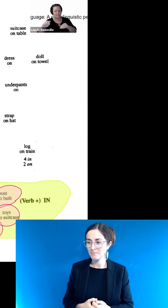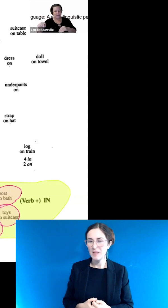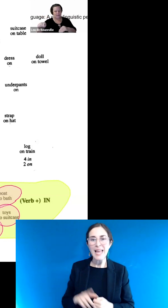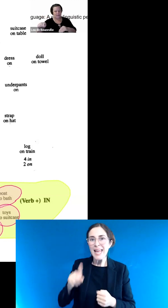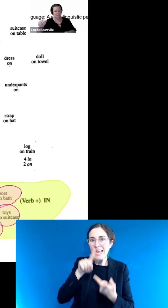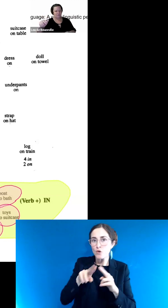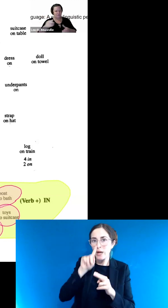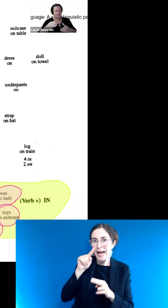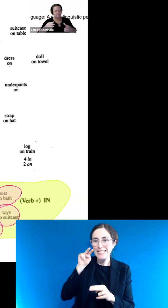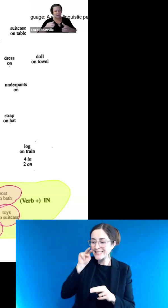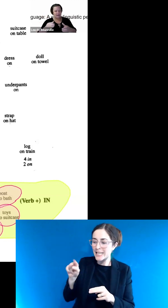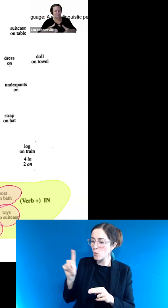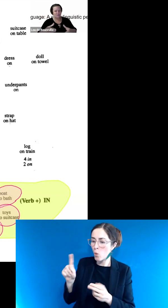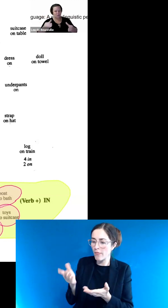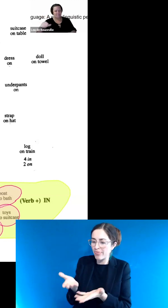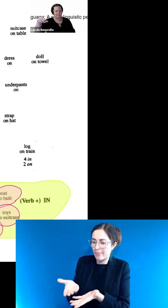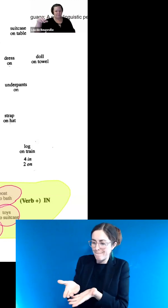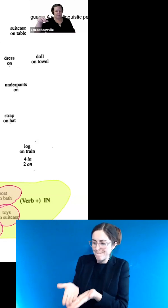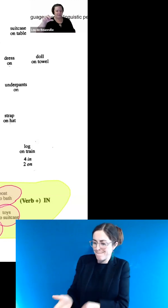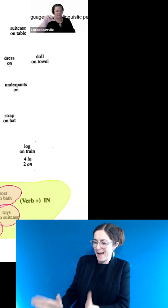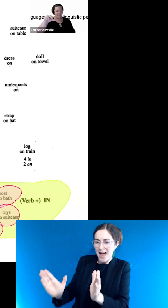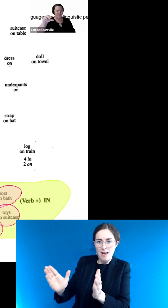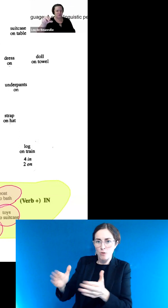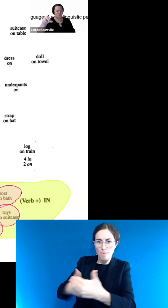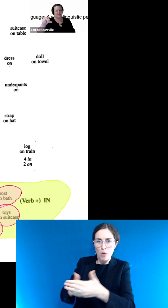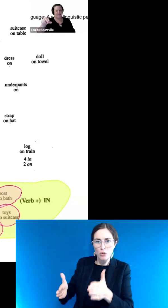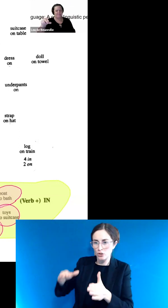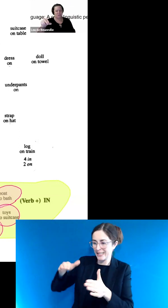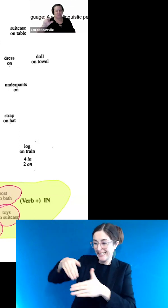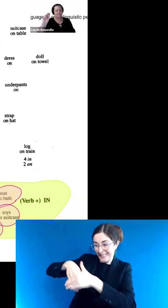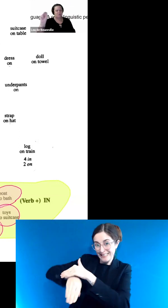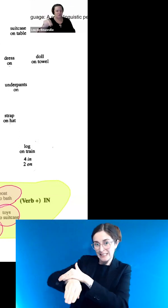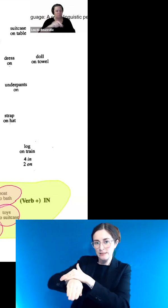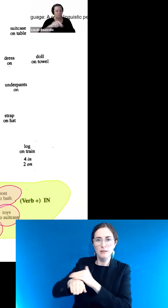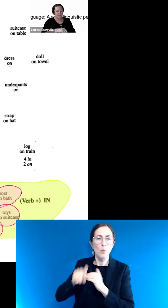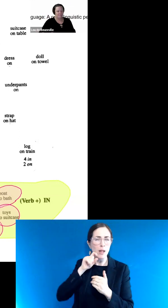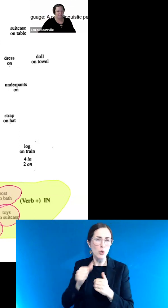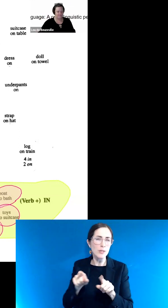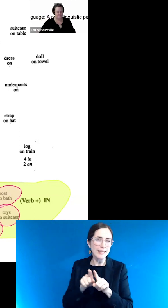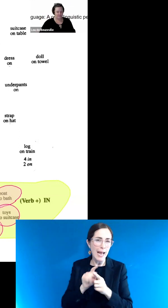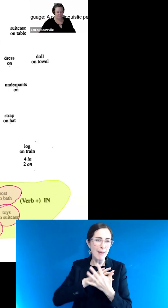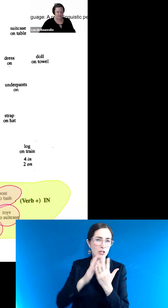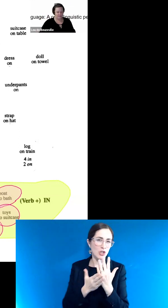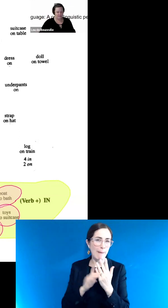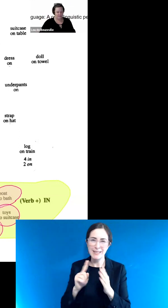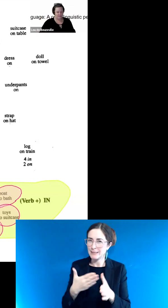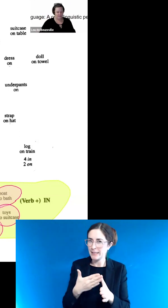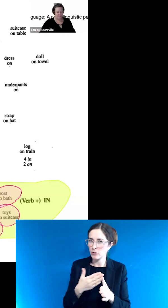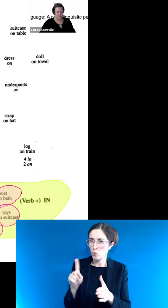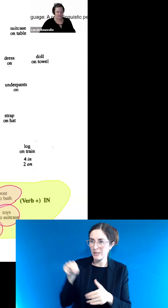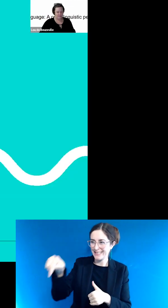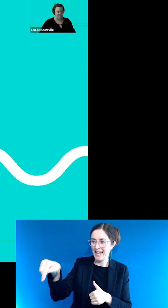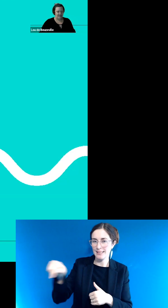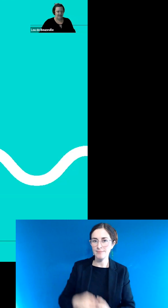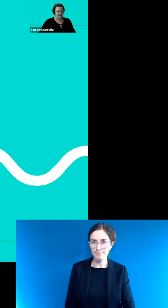what it's going into, like the actual shape of the bath, then they would use the same hand shape for what you're putting in.